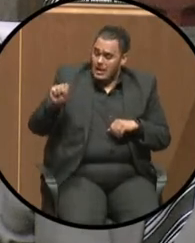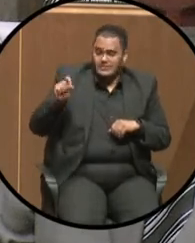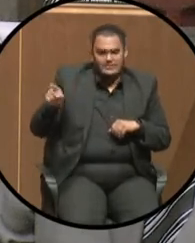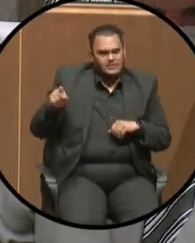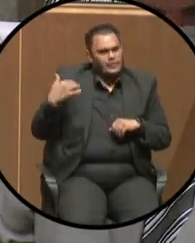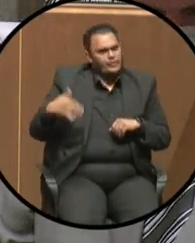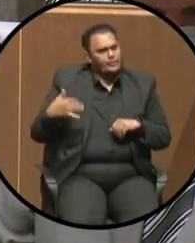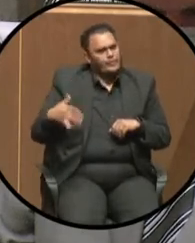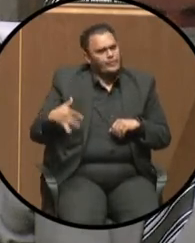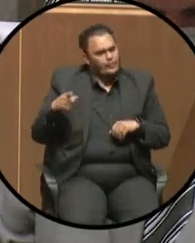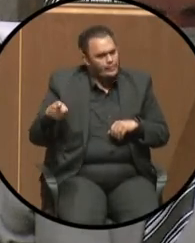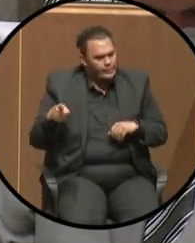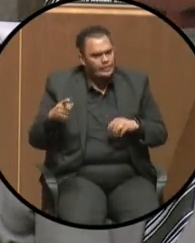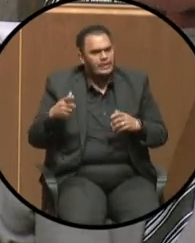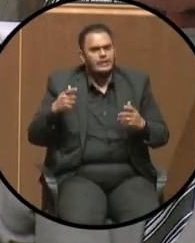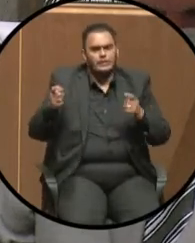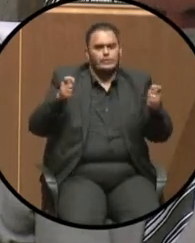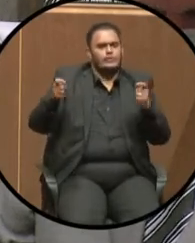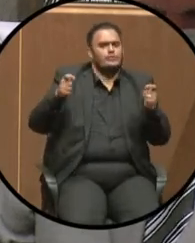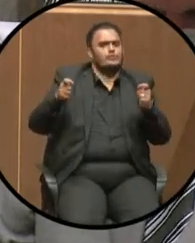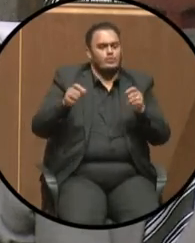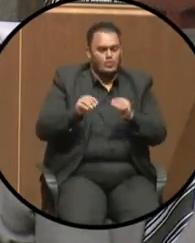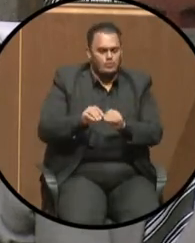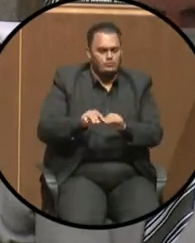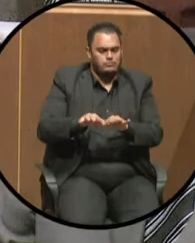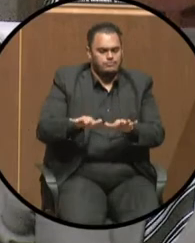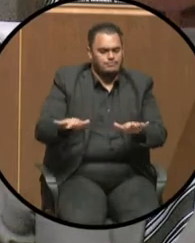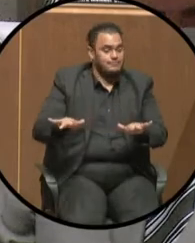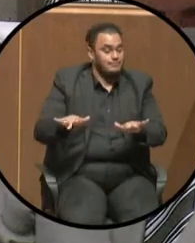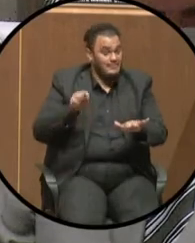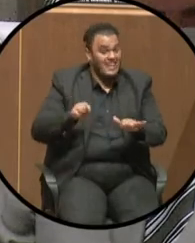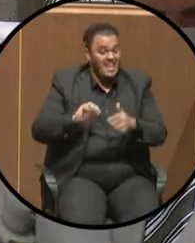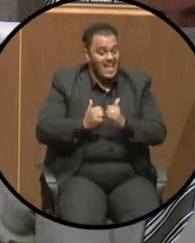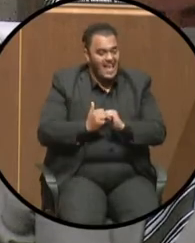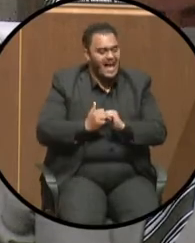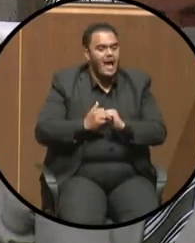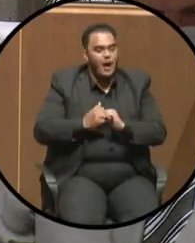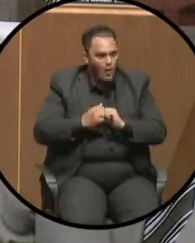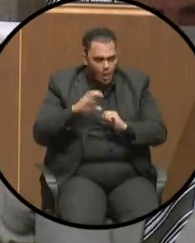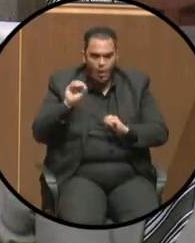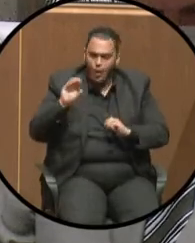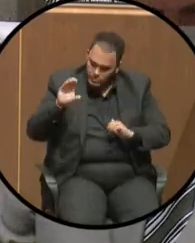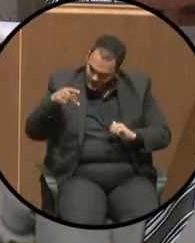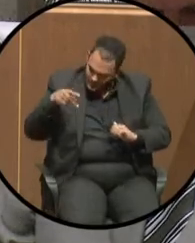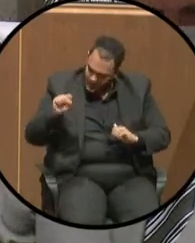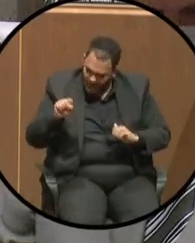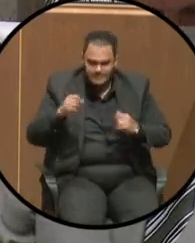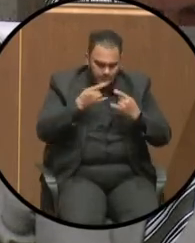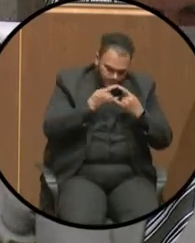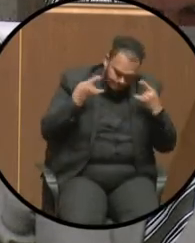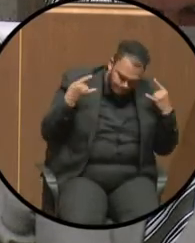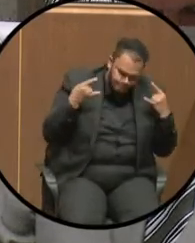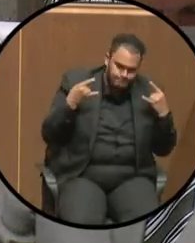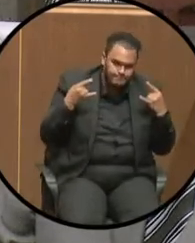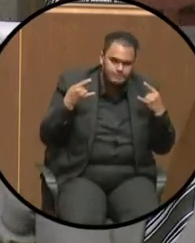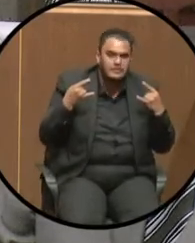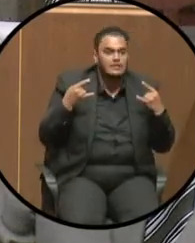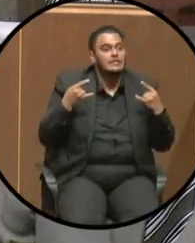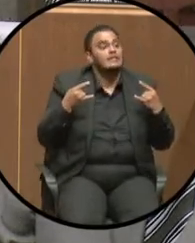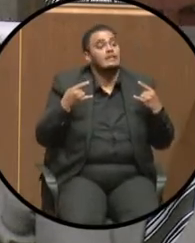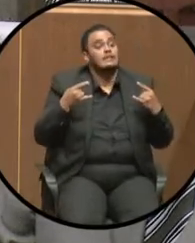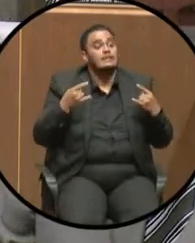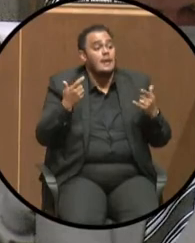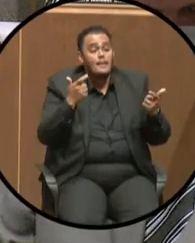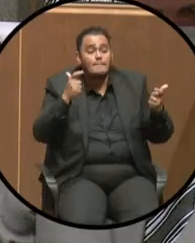exceptionally well last school year. This is mainly due to the diligent mask wearing by the OCPS community. With the highly